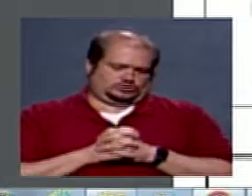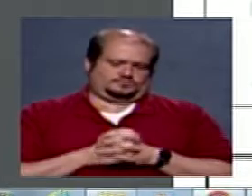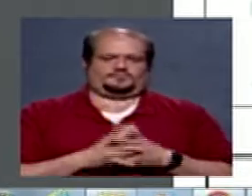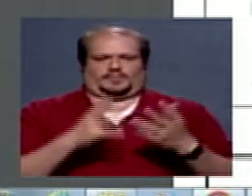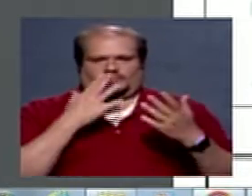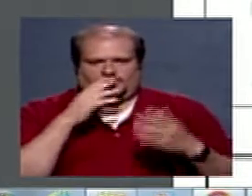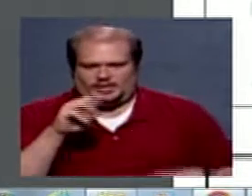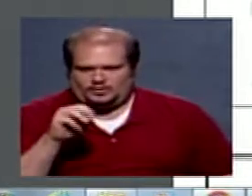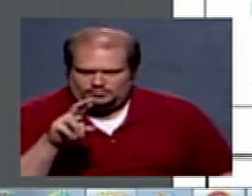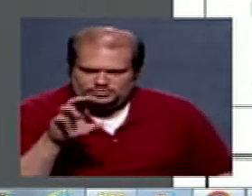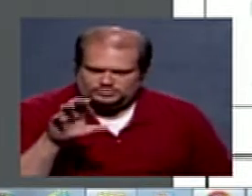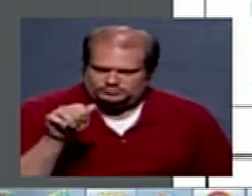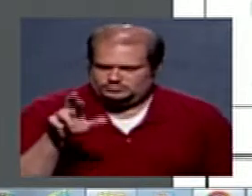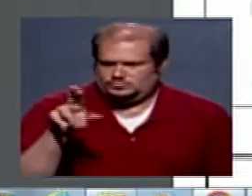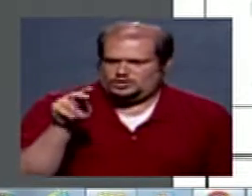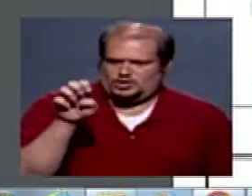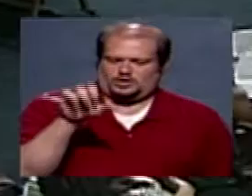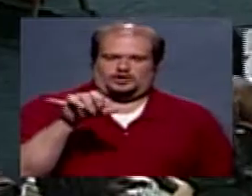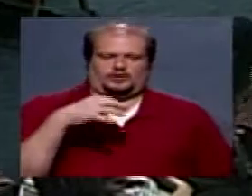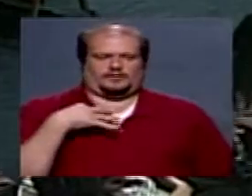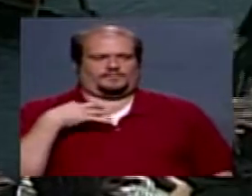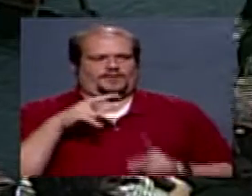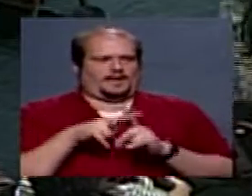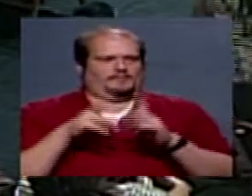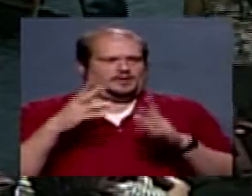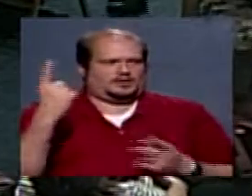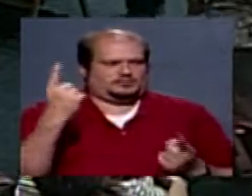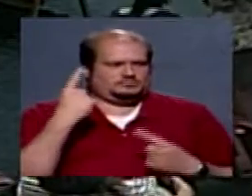Thank you, Mr. Carney. May we get the applicant, please?